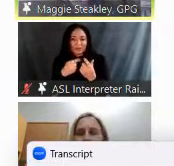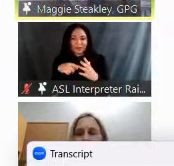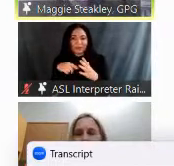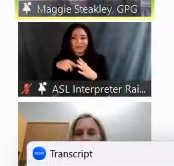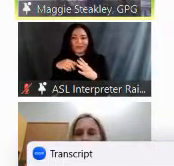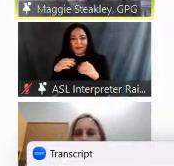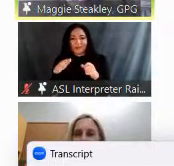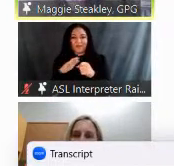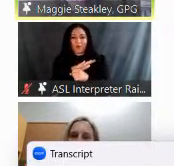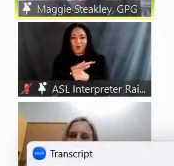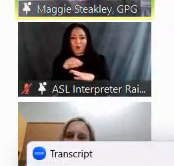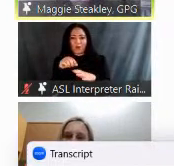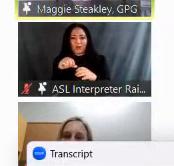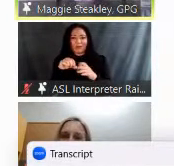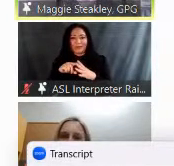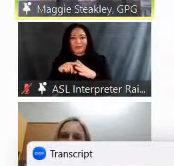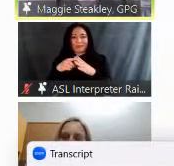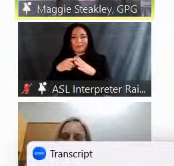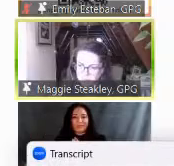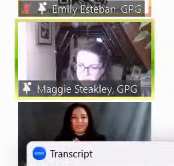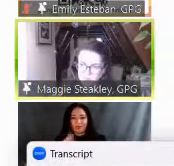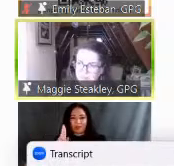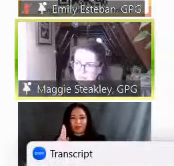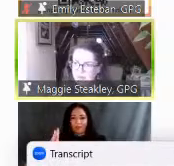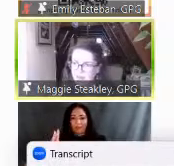should affect the work group's recommendations.